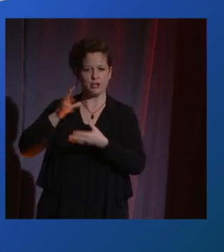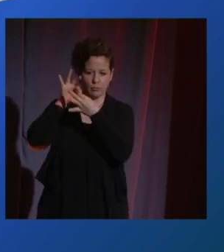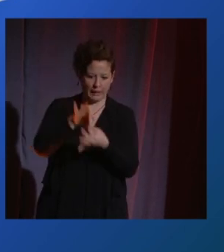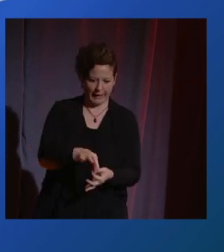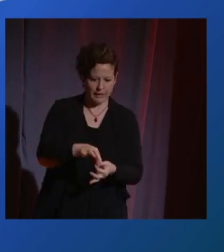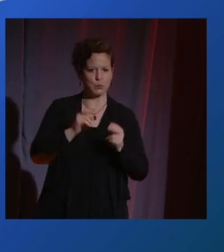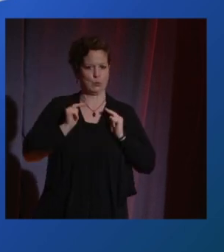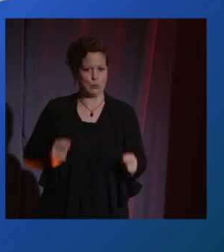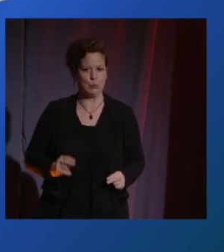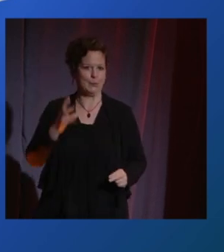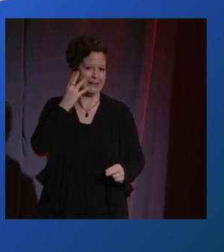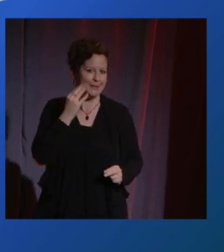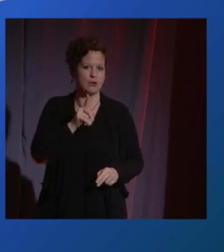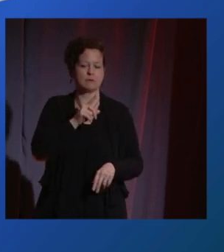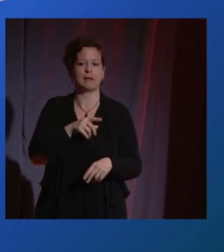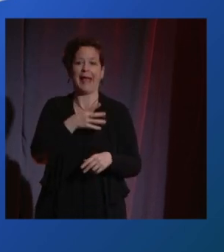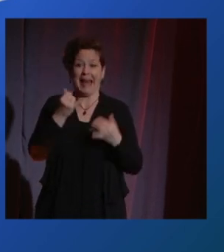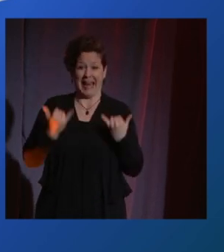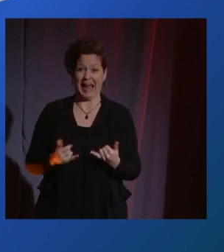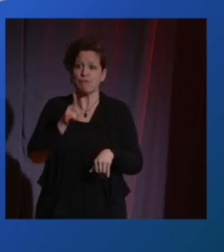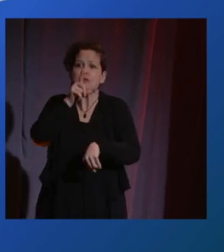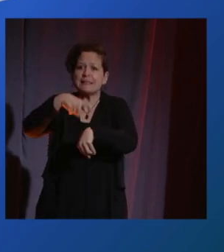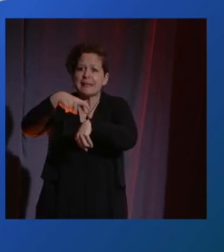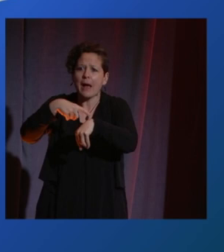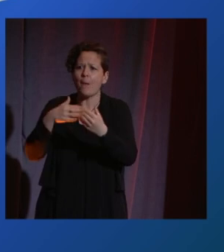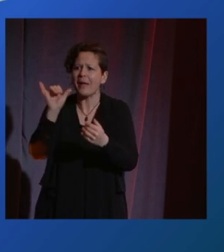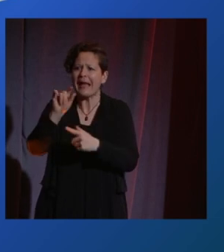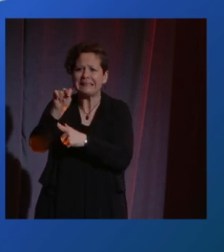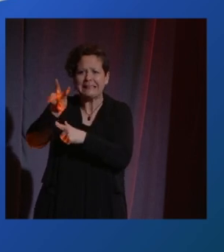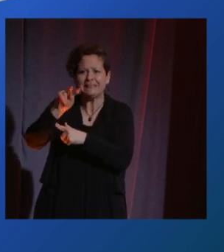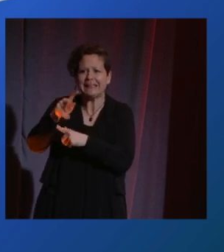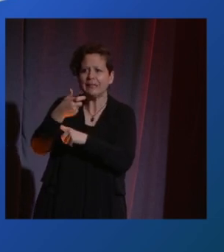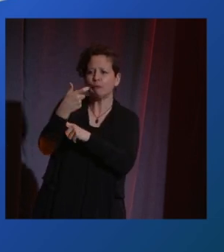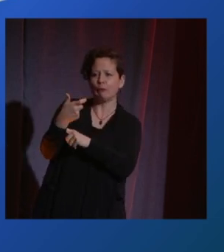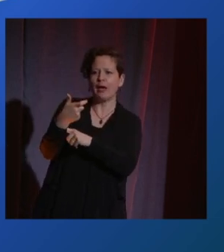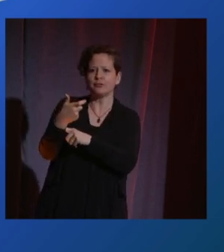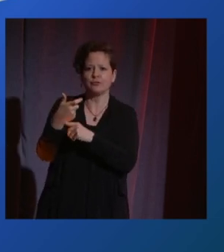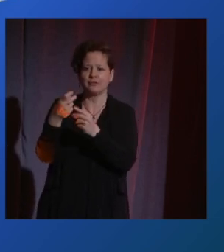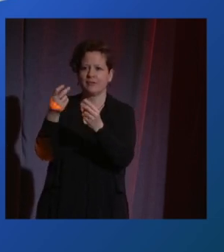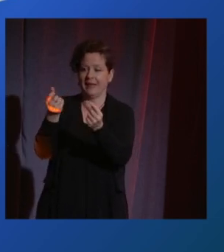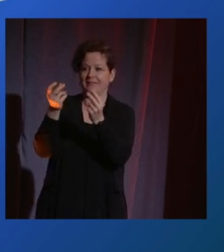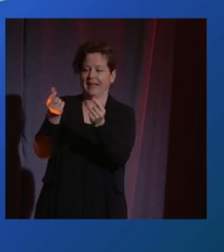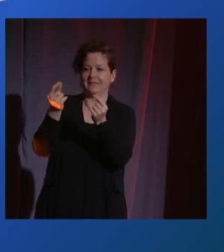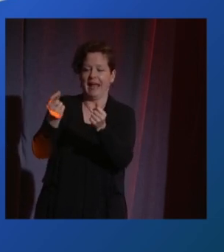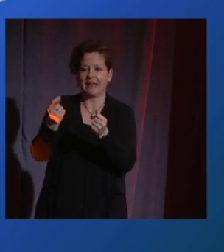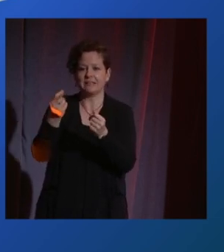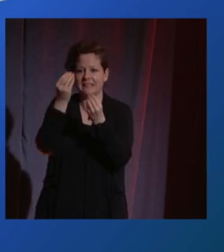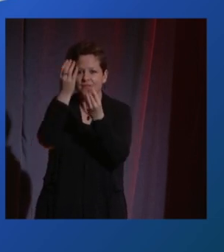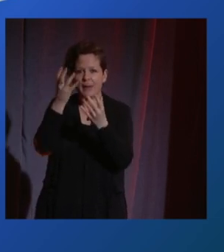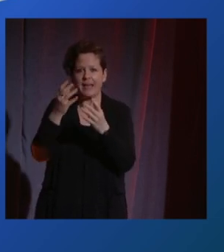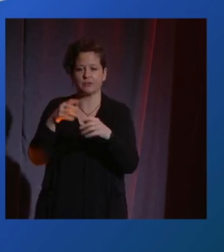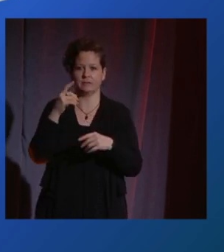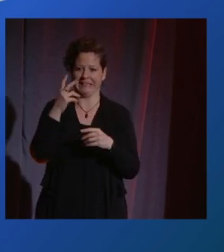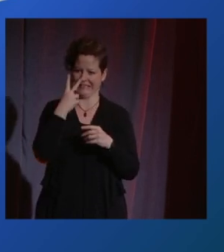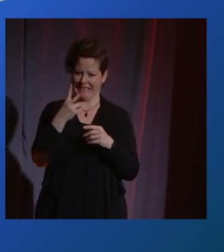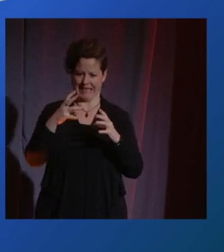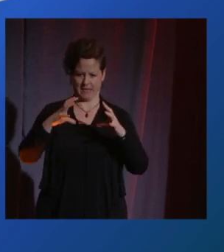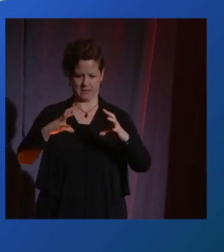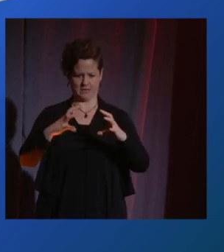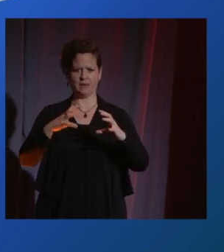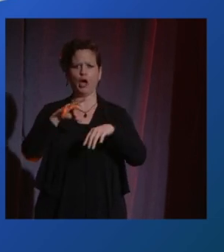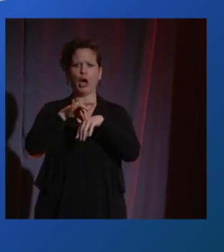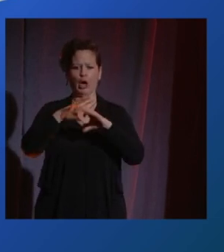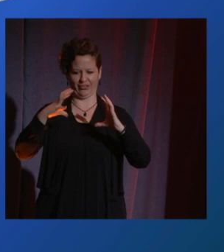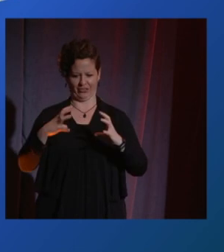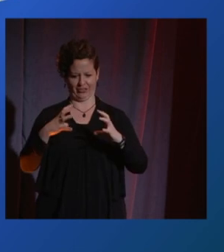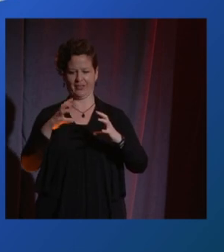time it's like it's like watching television a complete digital Earth or digital twin of the planet